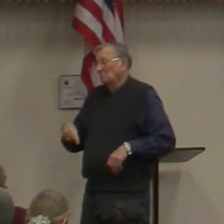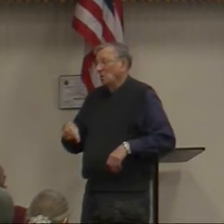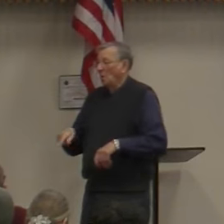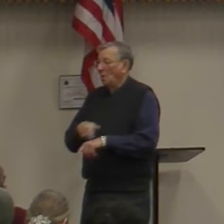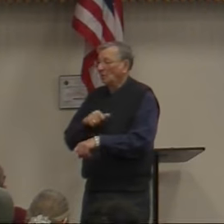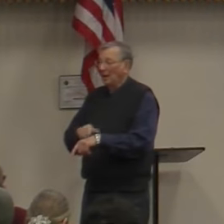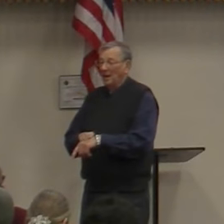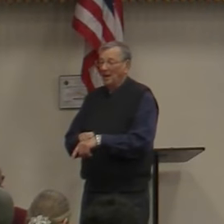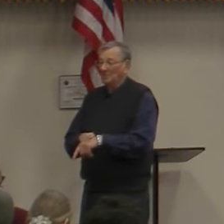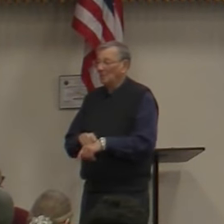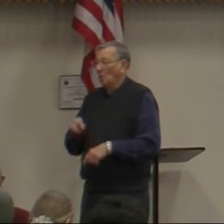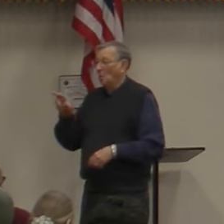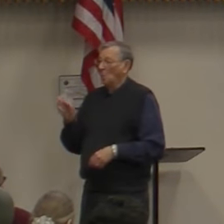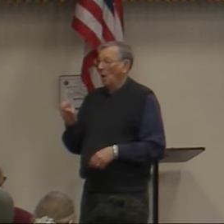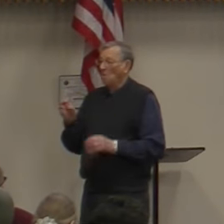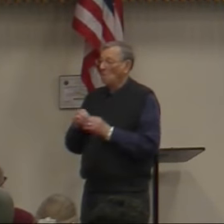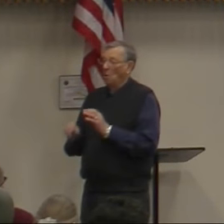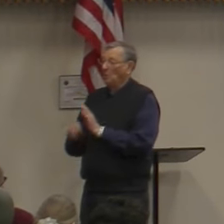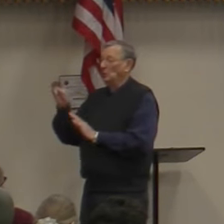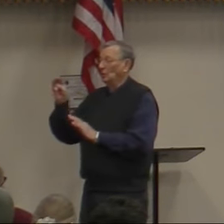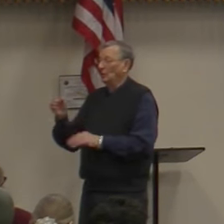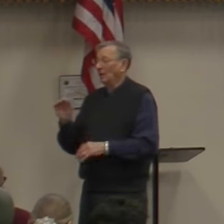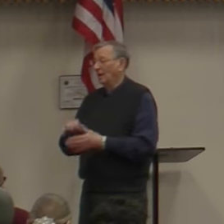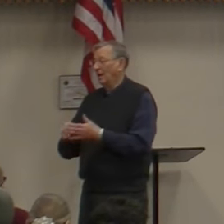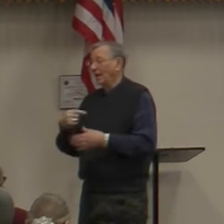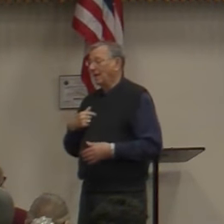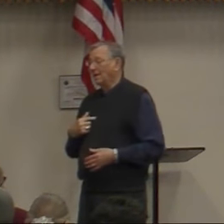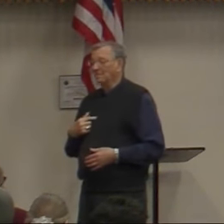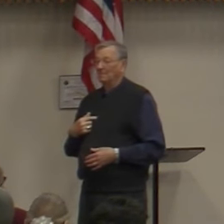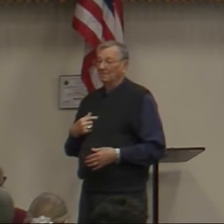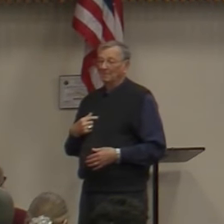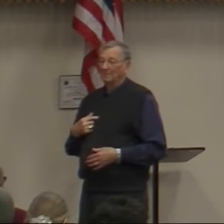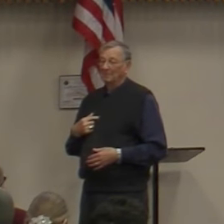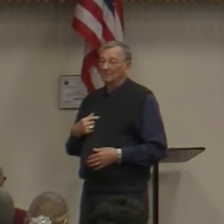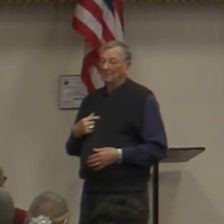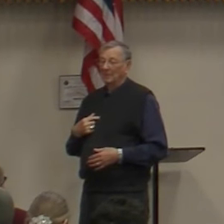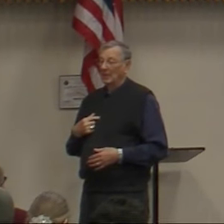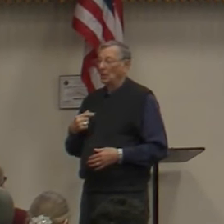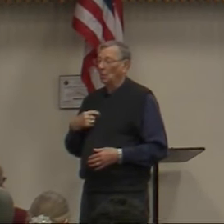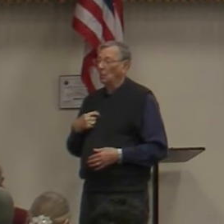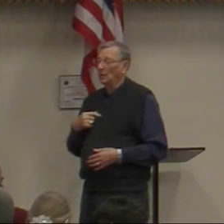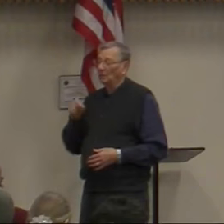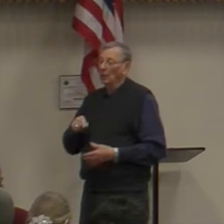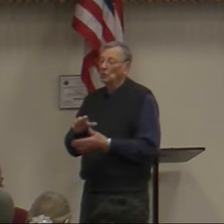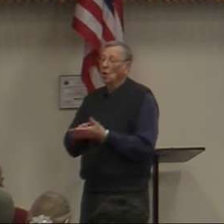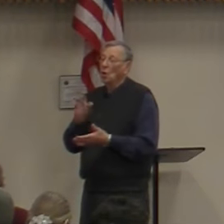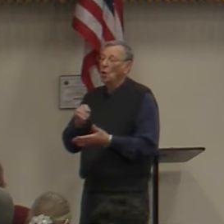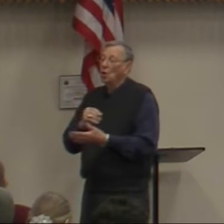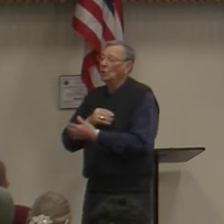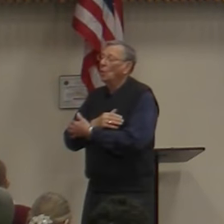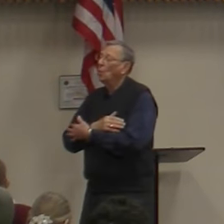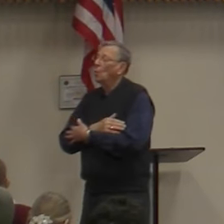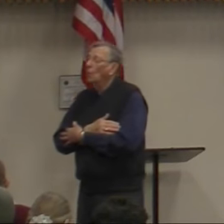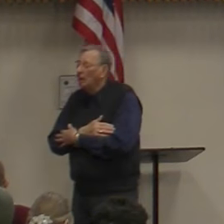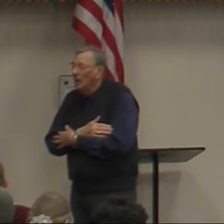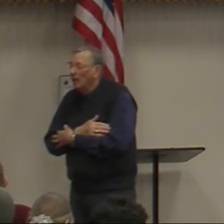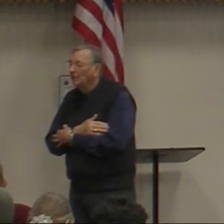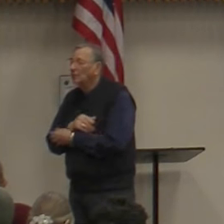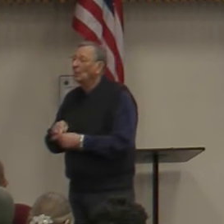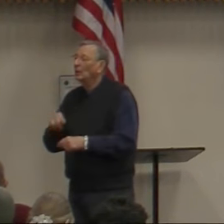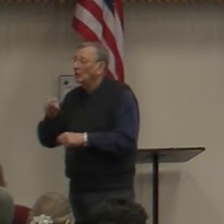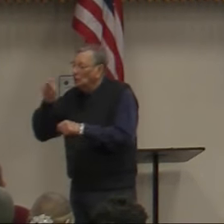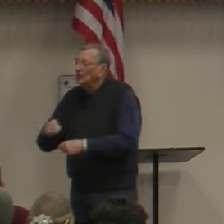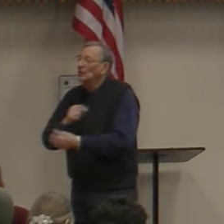while. He's obviously more mature in this way than I am. We've got to learn to get our rest when we can because we need